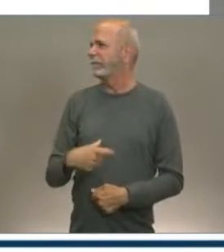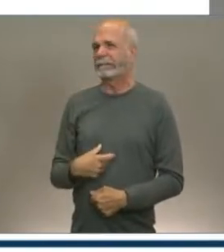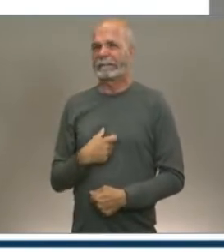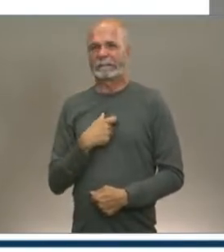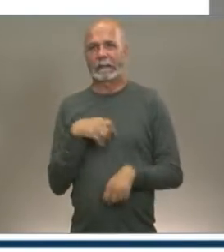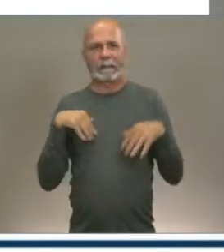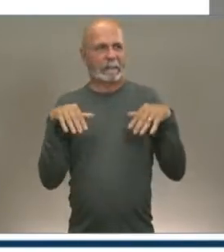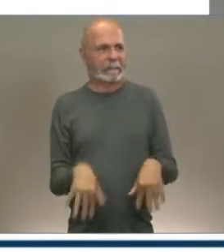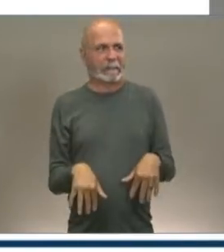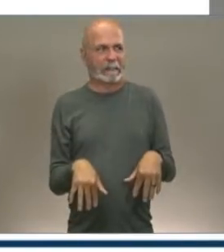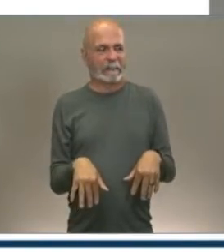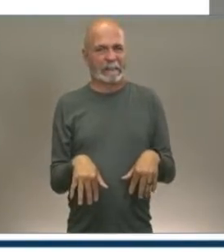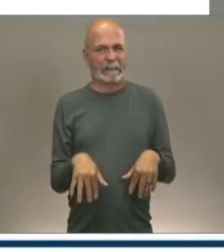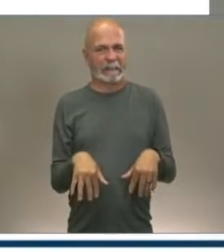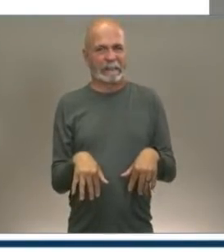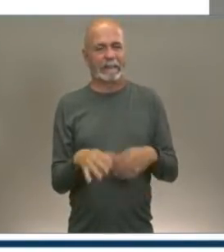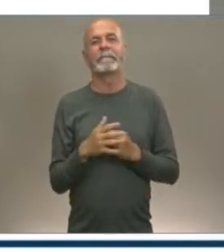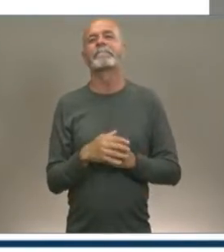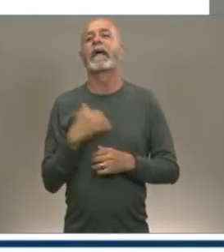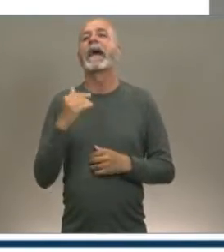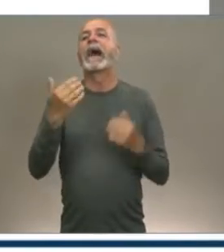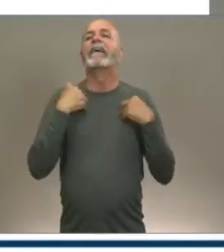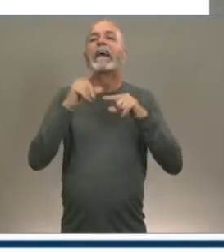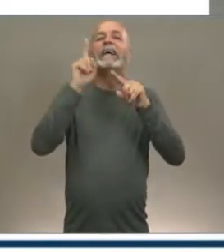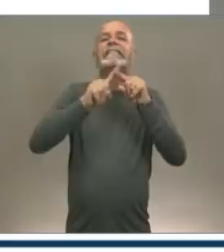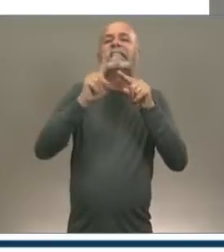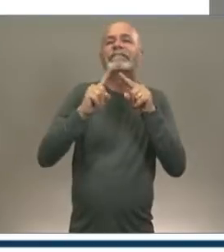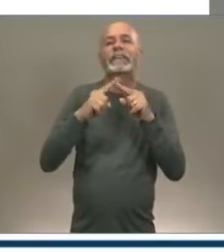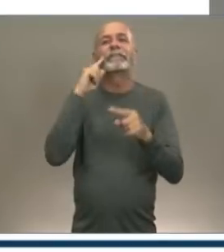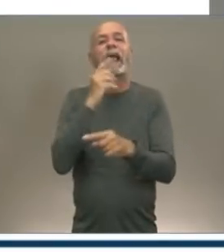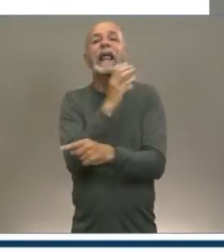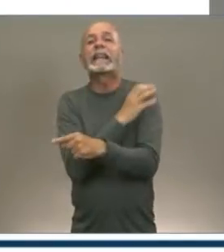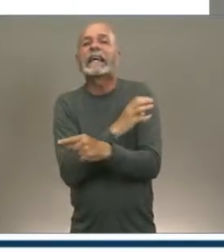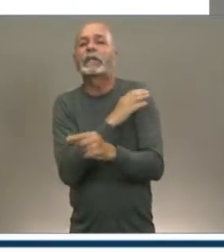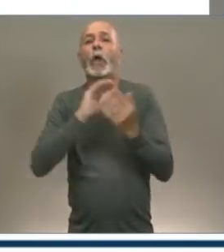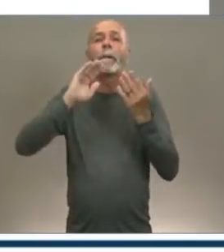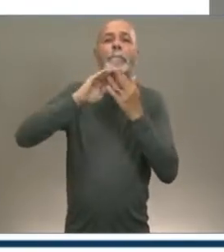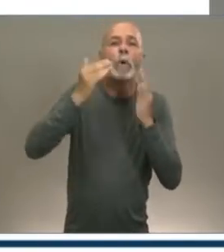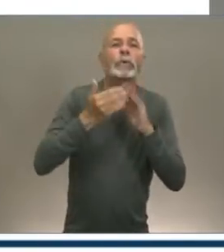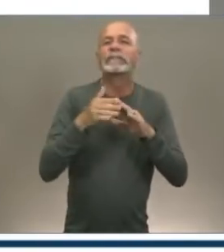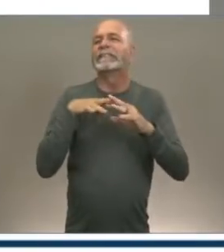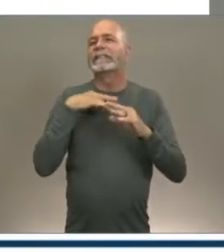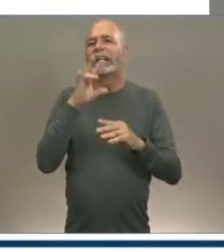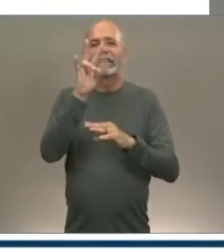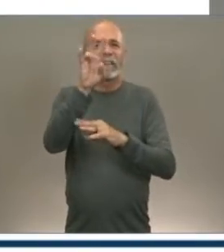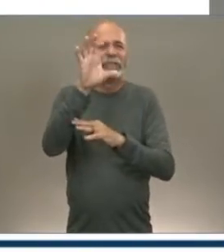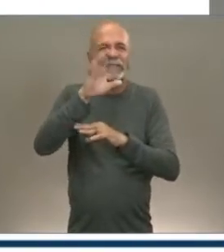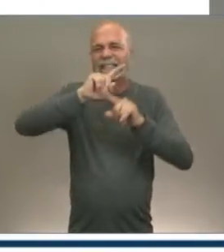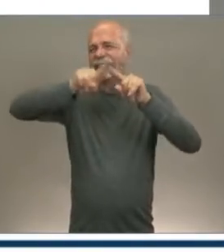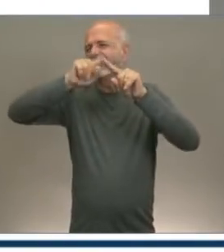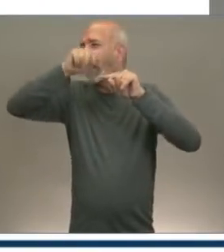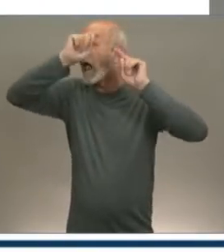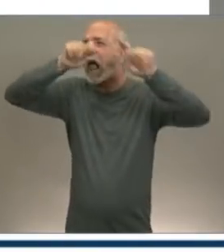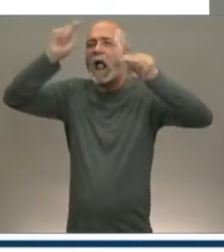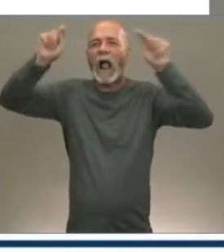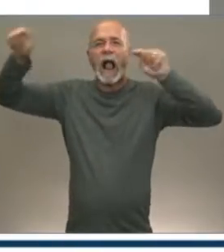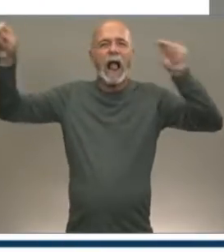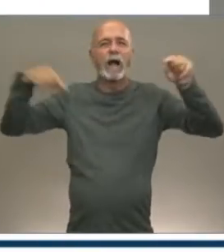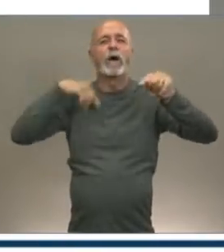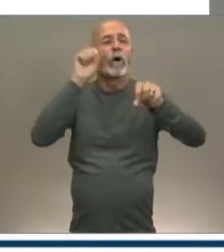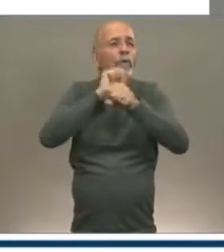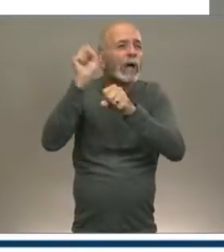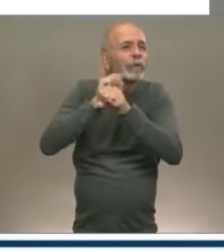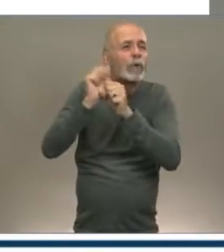10 community clinics and our several hundred community pharmacies. We are working with partners to create unique